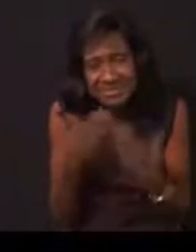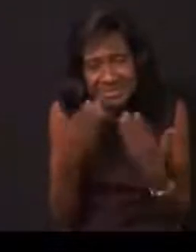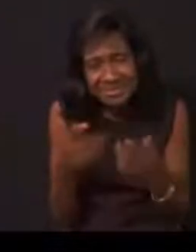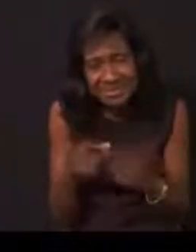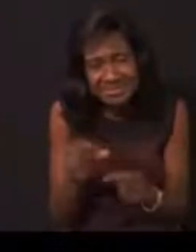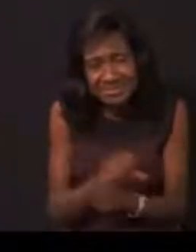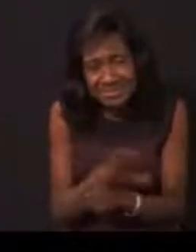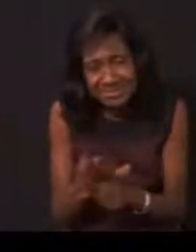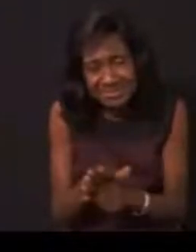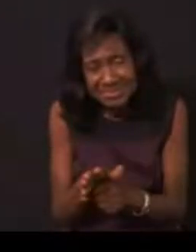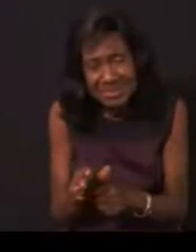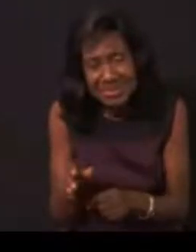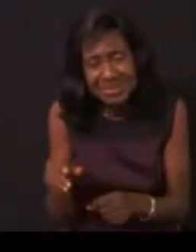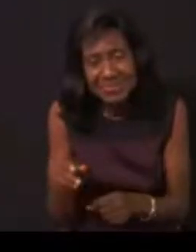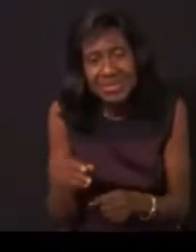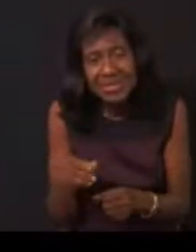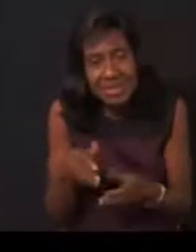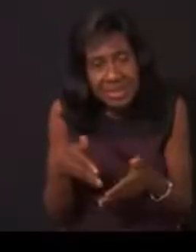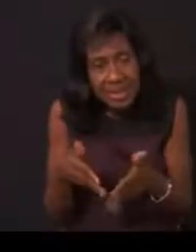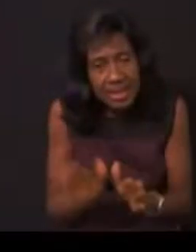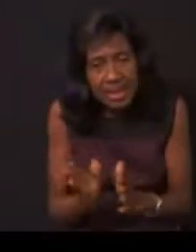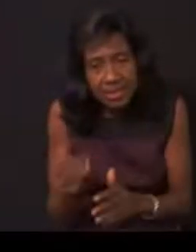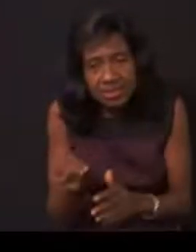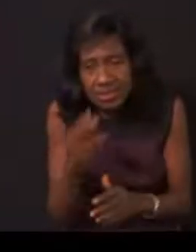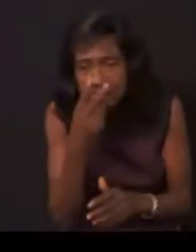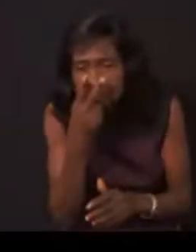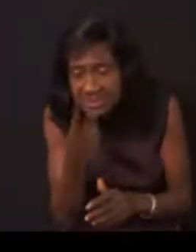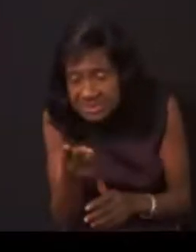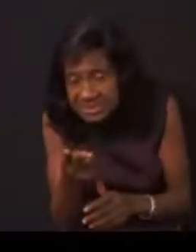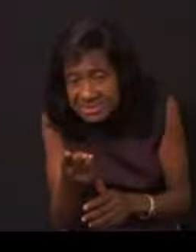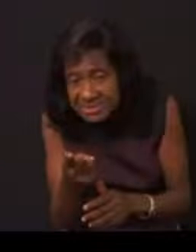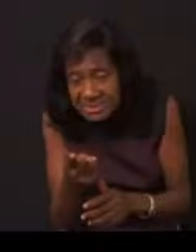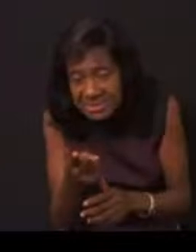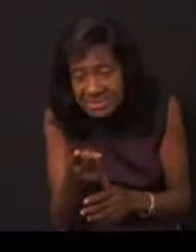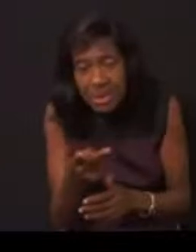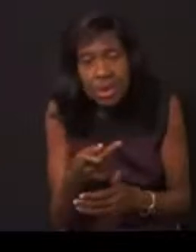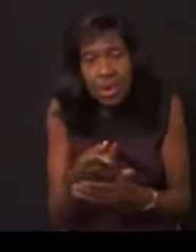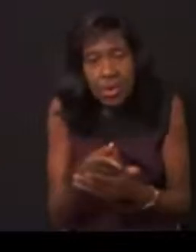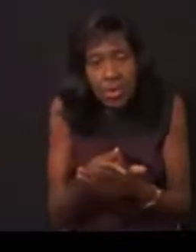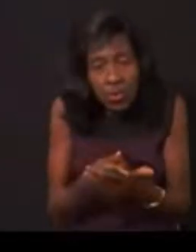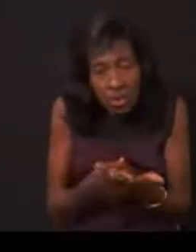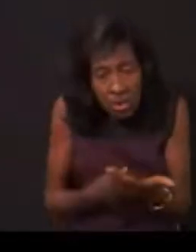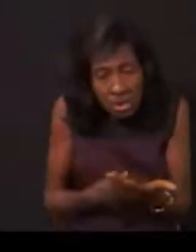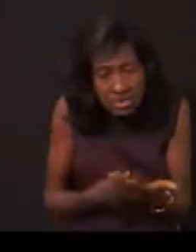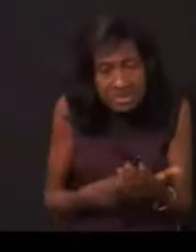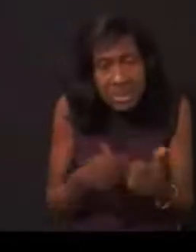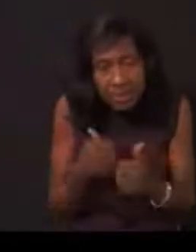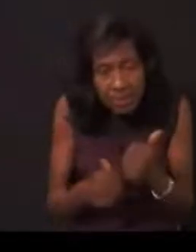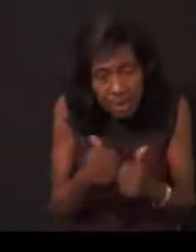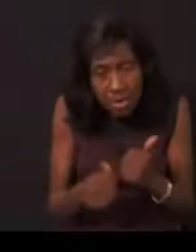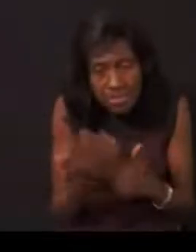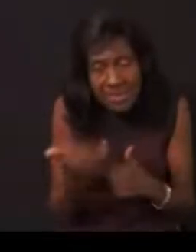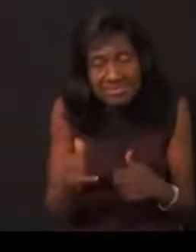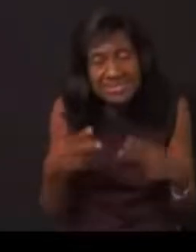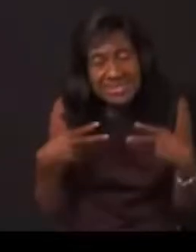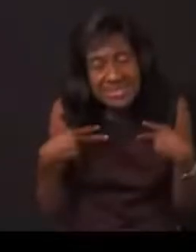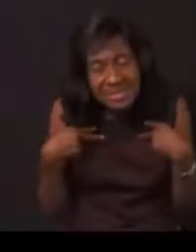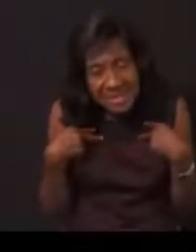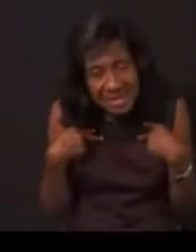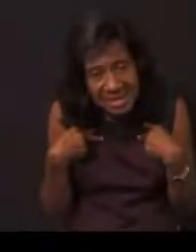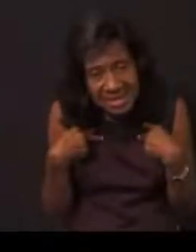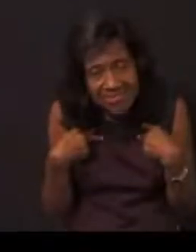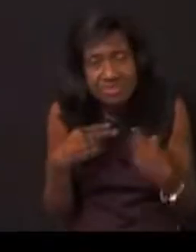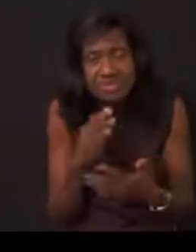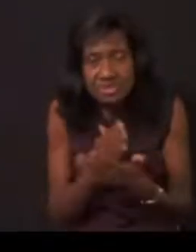has allowed us to see your shortcomings and work quite quickly, and many a times we've had to take resources from other